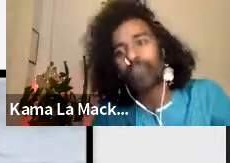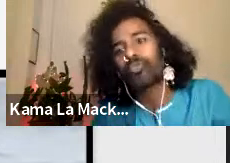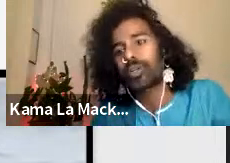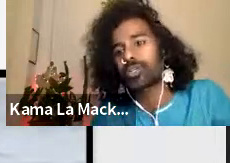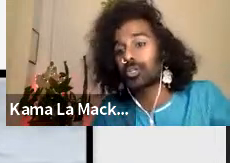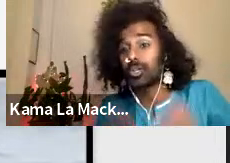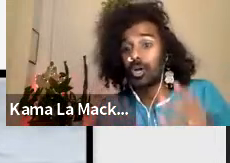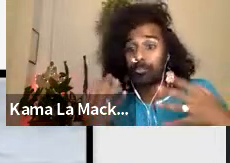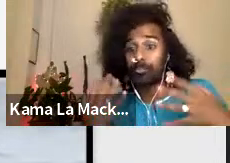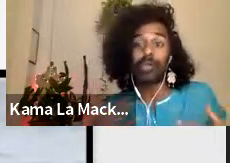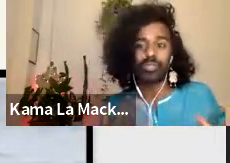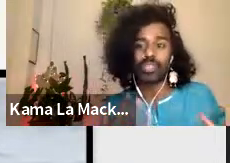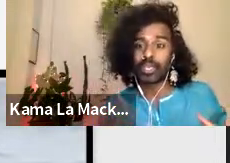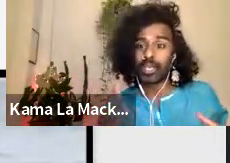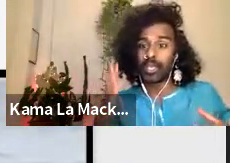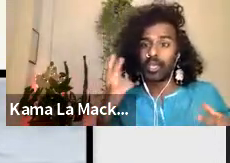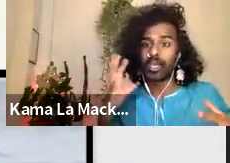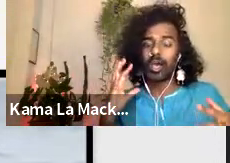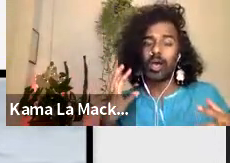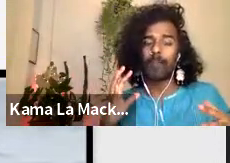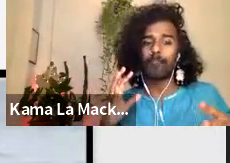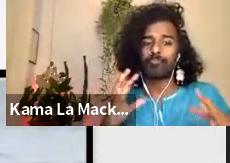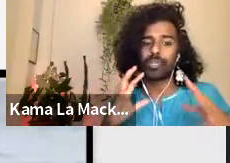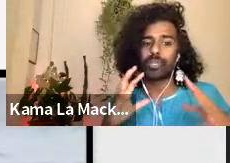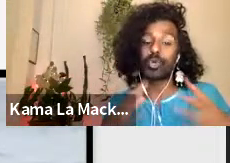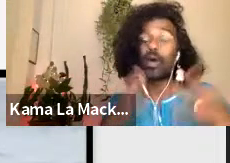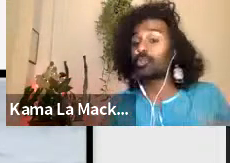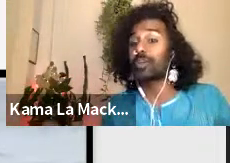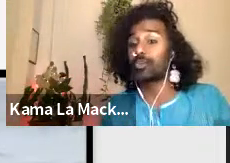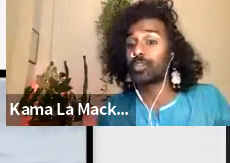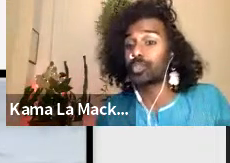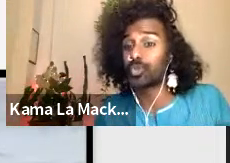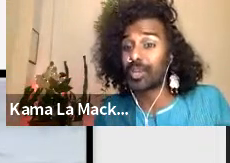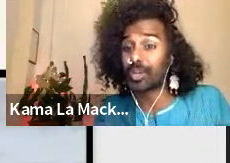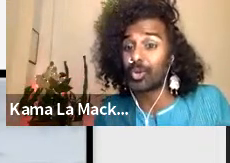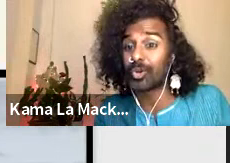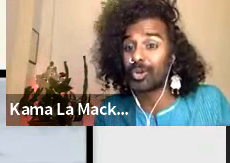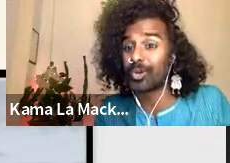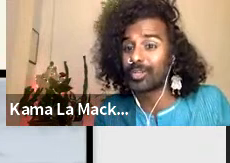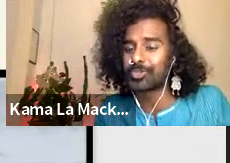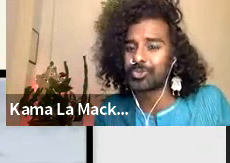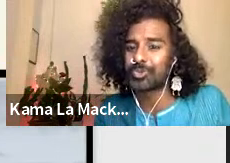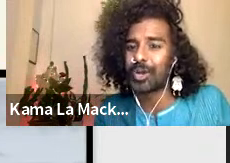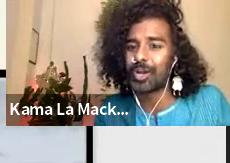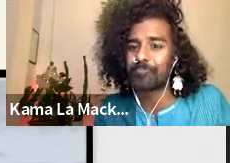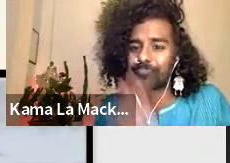so influential on my own thinking. So I do encourage you to